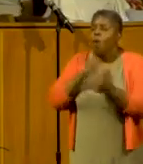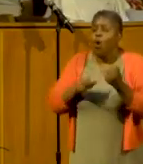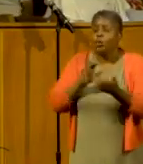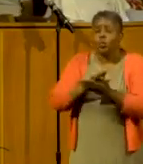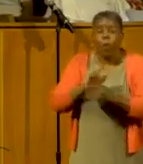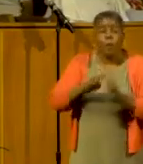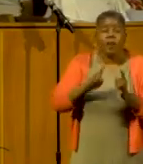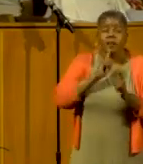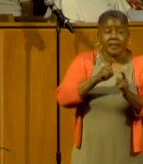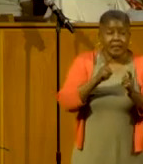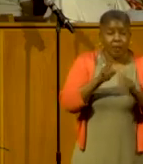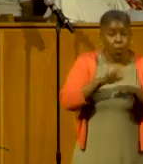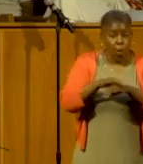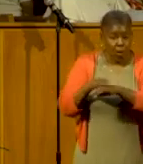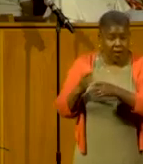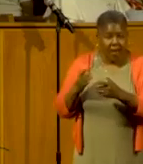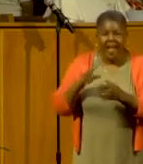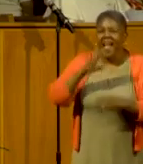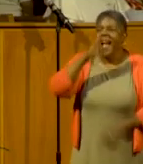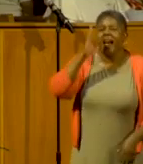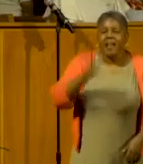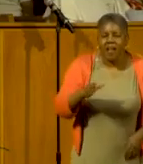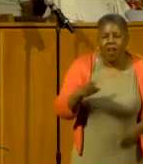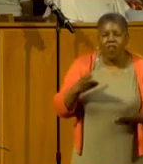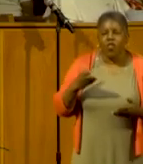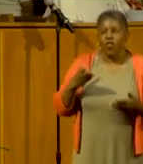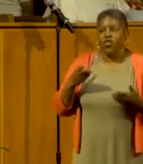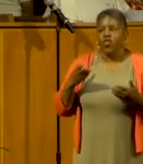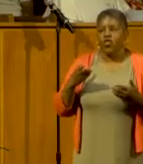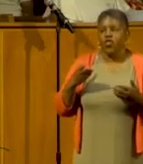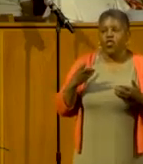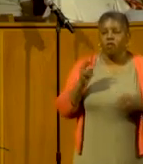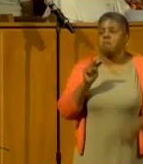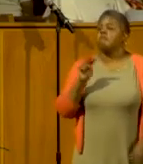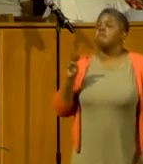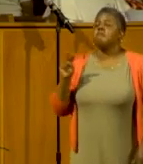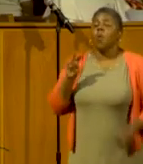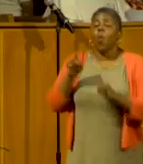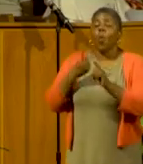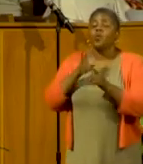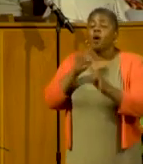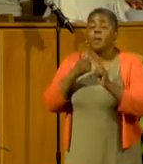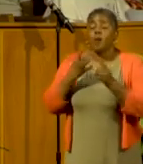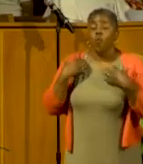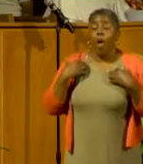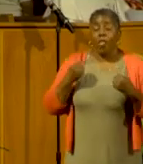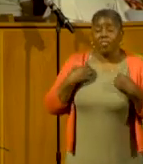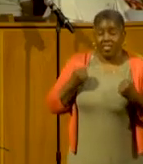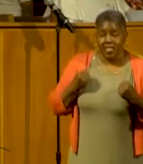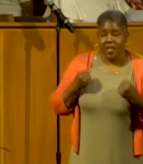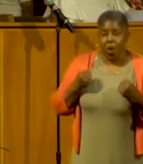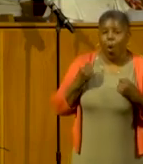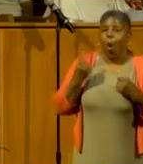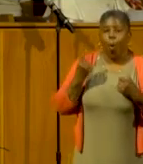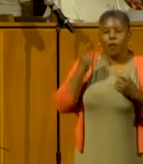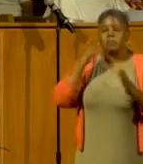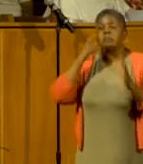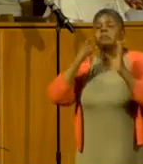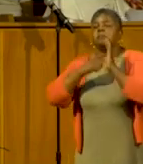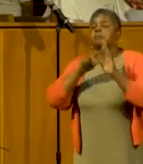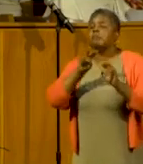it is a warning to never let your guard down when it comes to your well-being. Let me